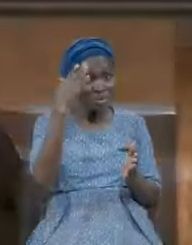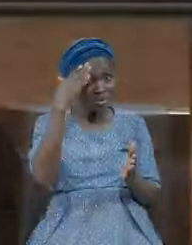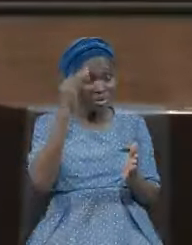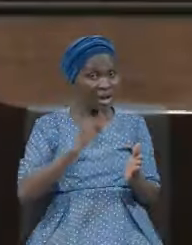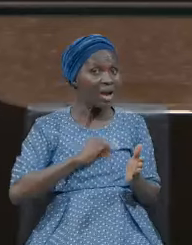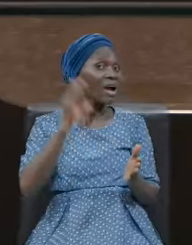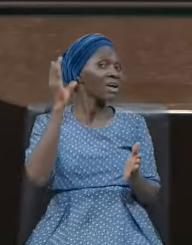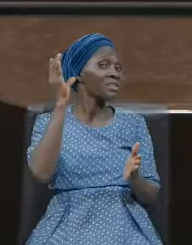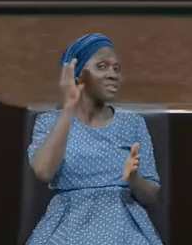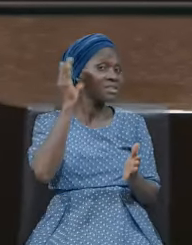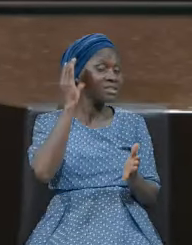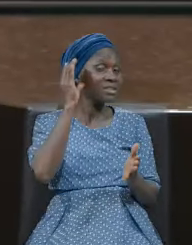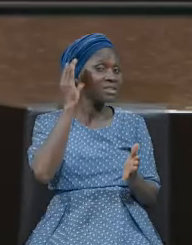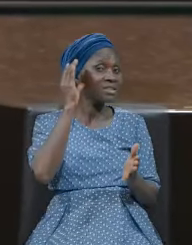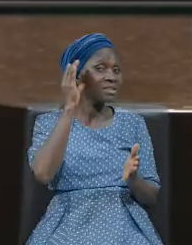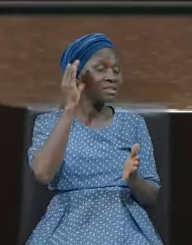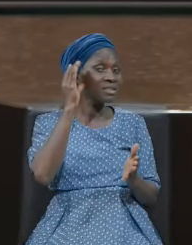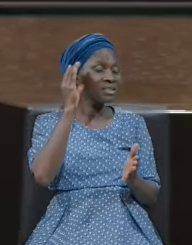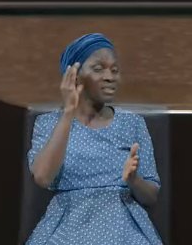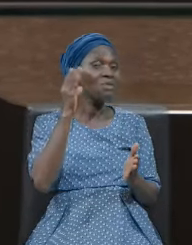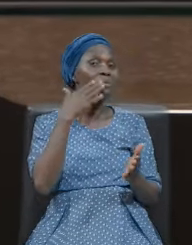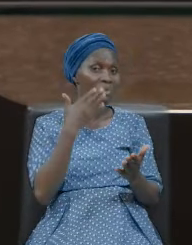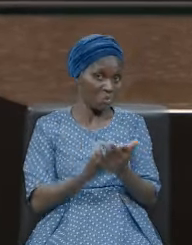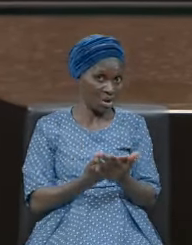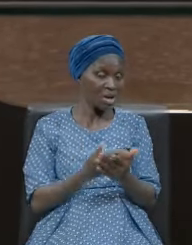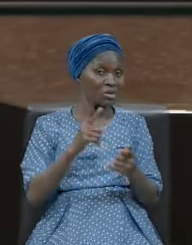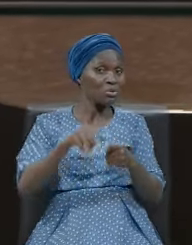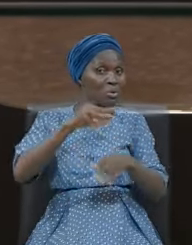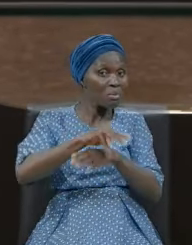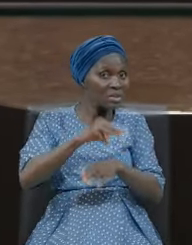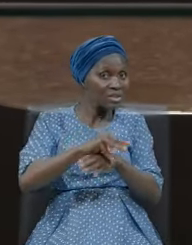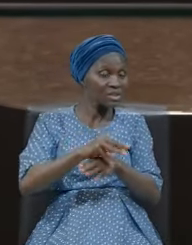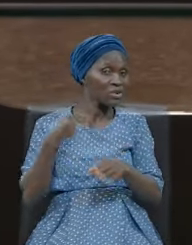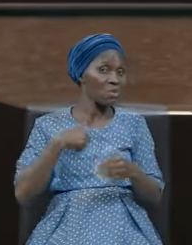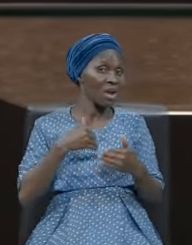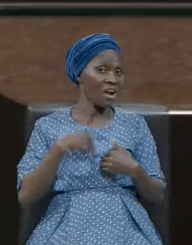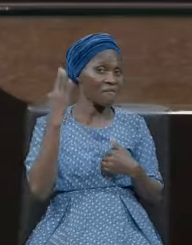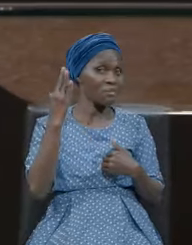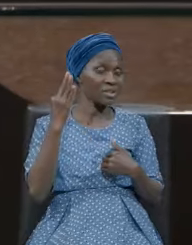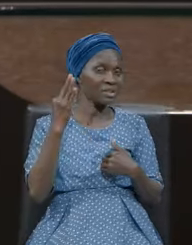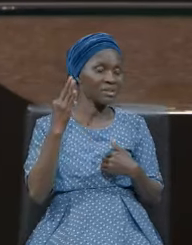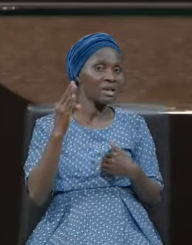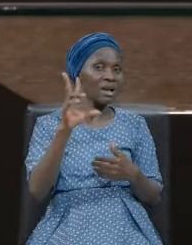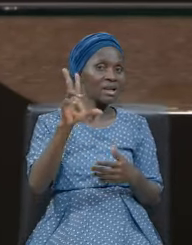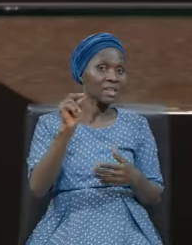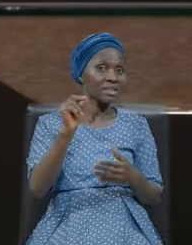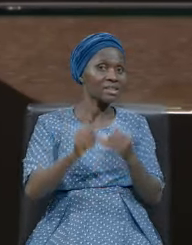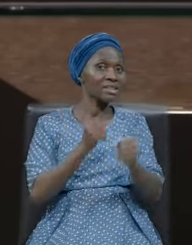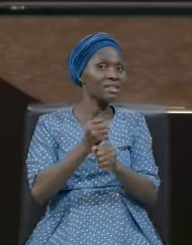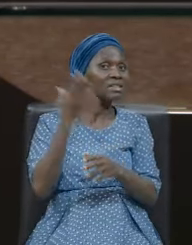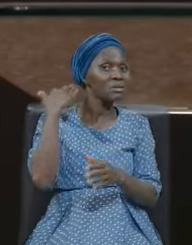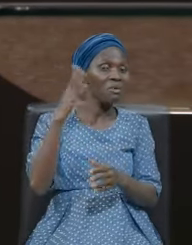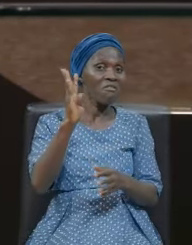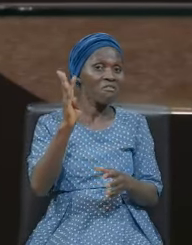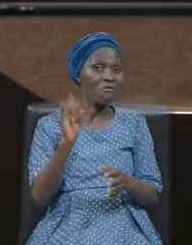very often to the messages we preached 30 years ago, 40 years ago. I have them on